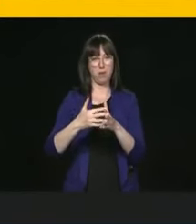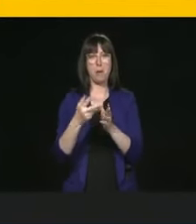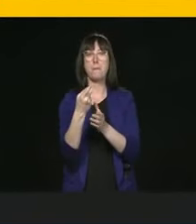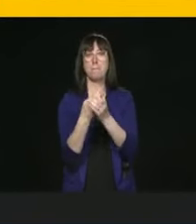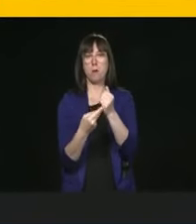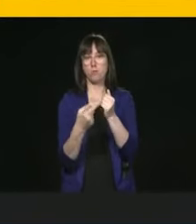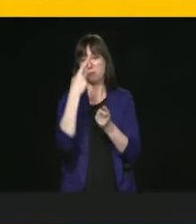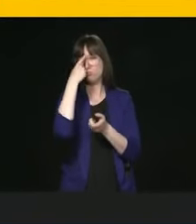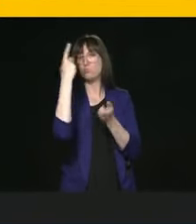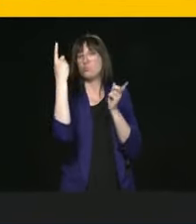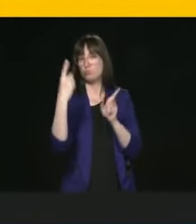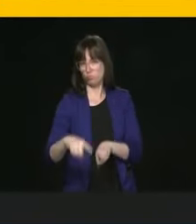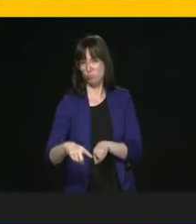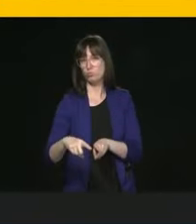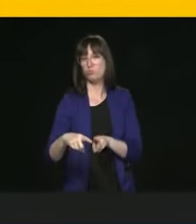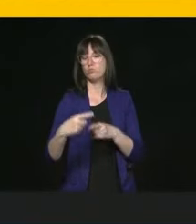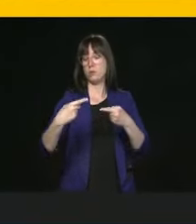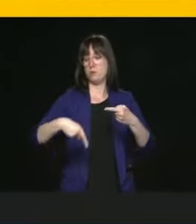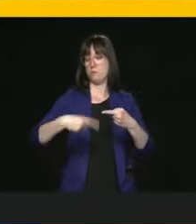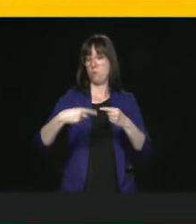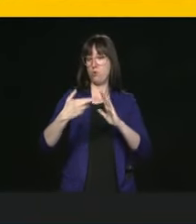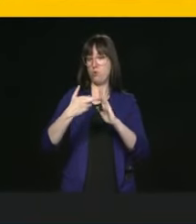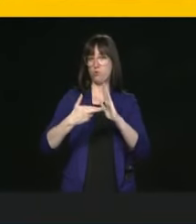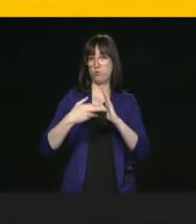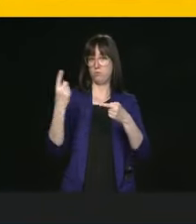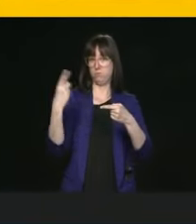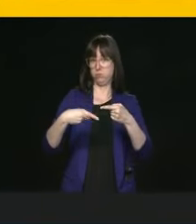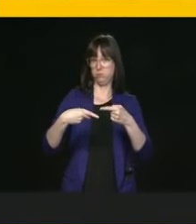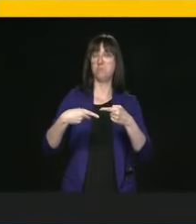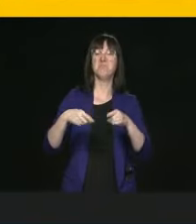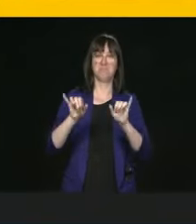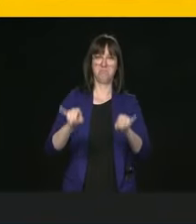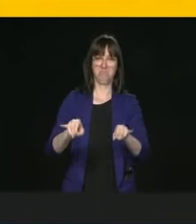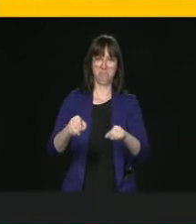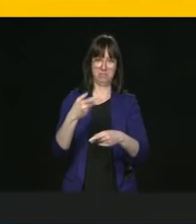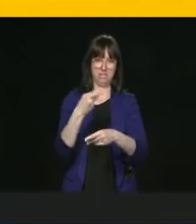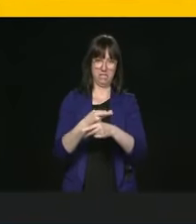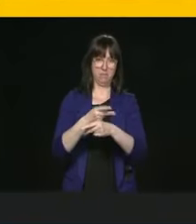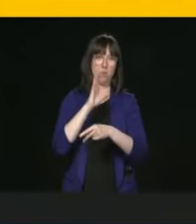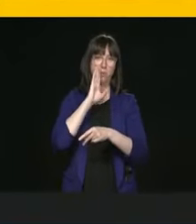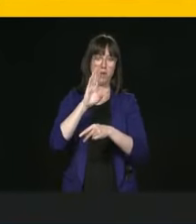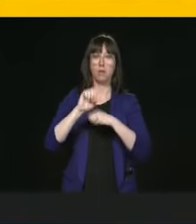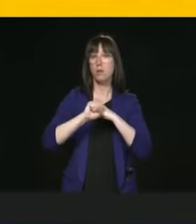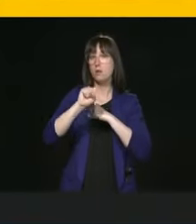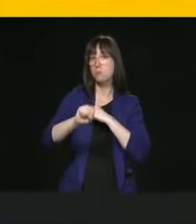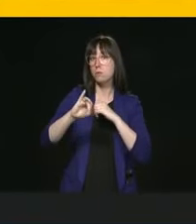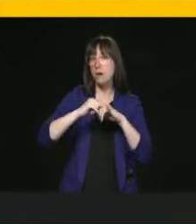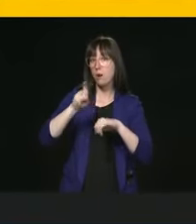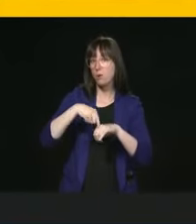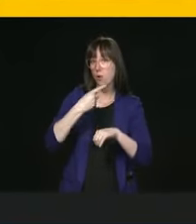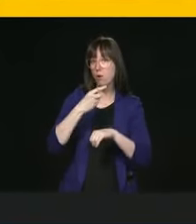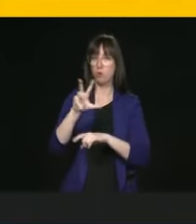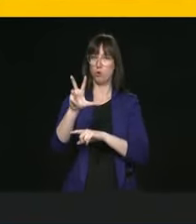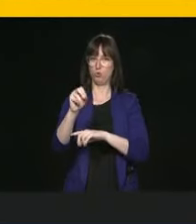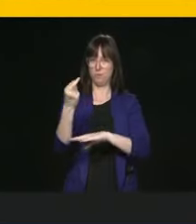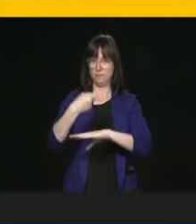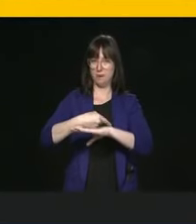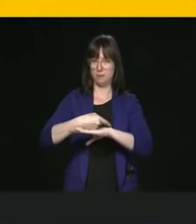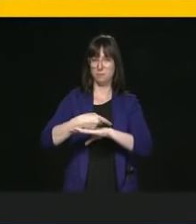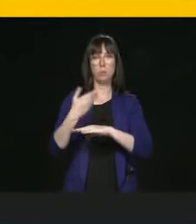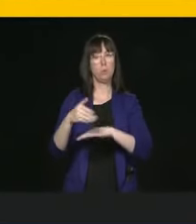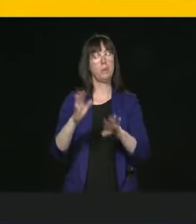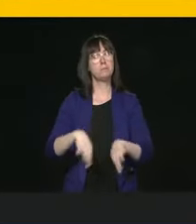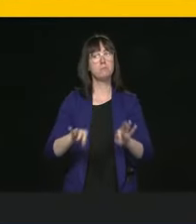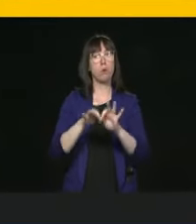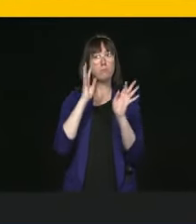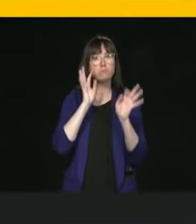the current border measures. This is an important decision that will protect citizens on both sides of the